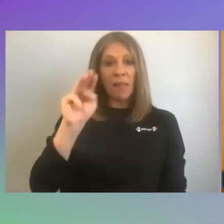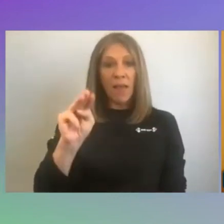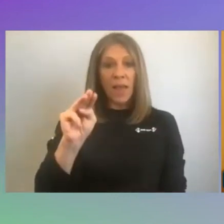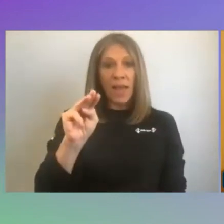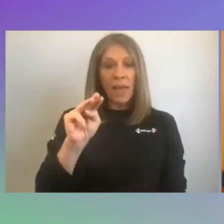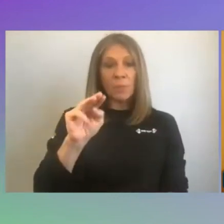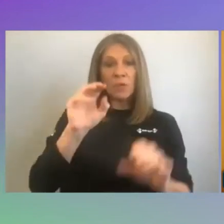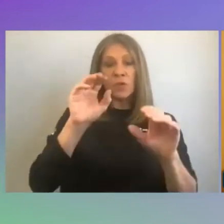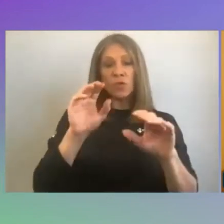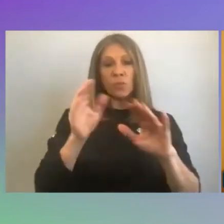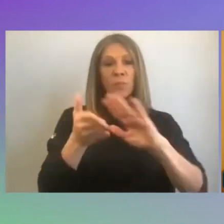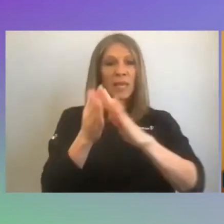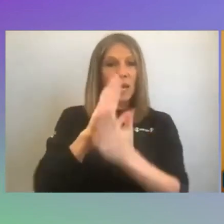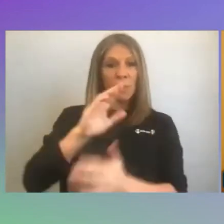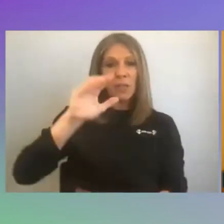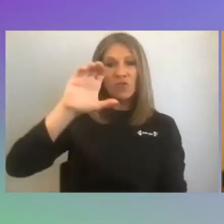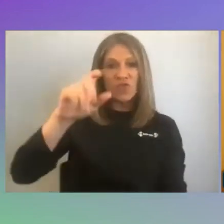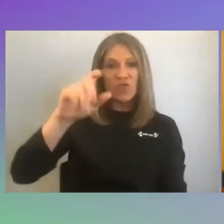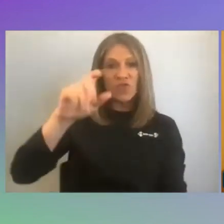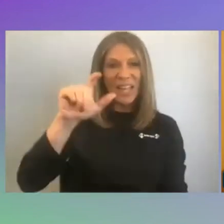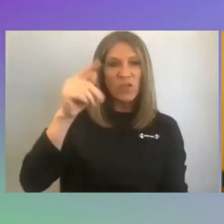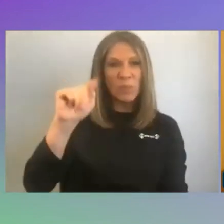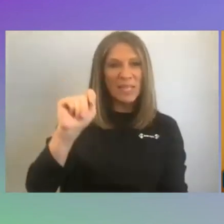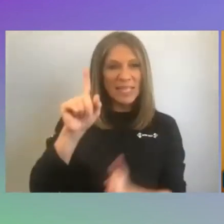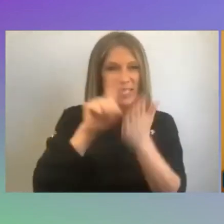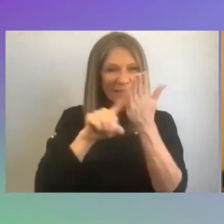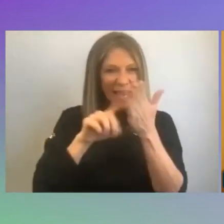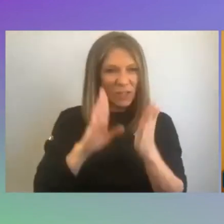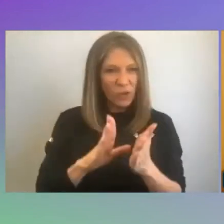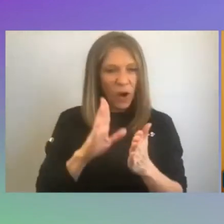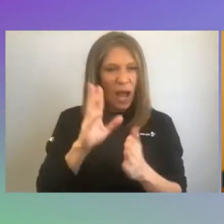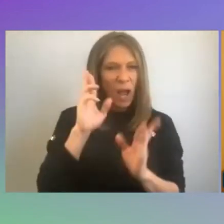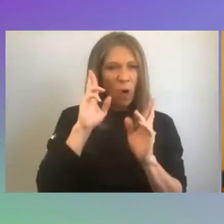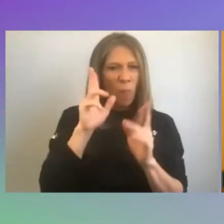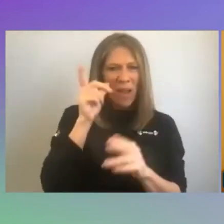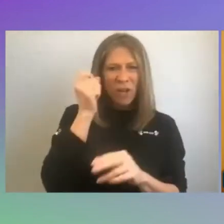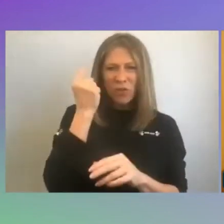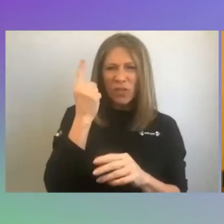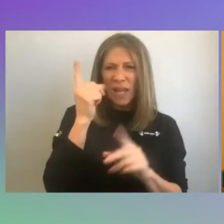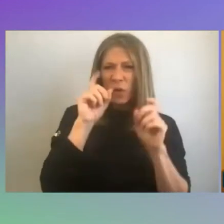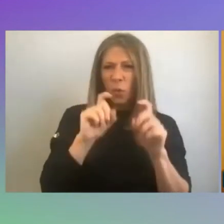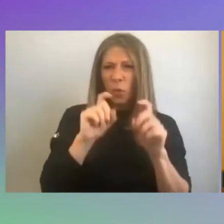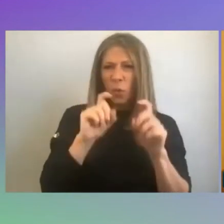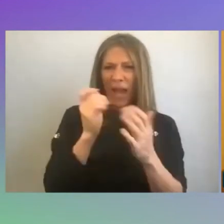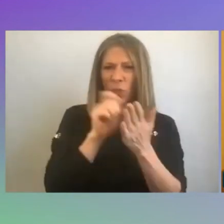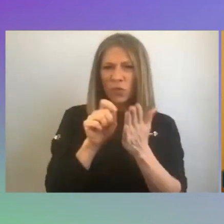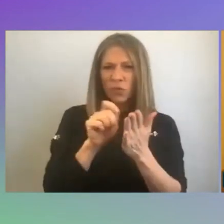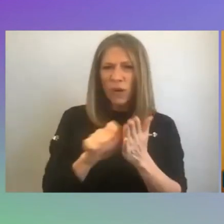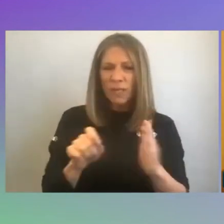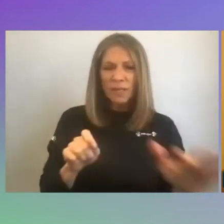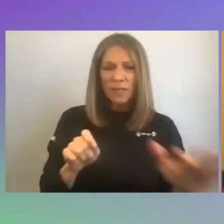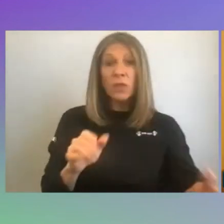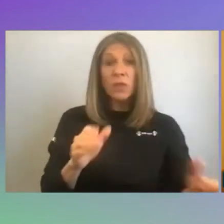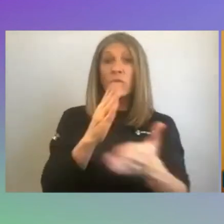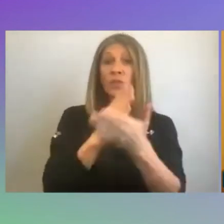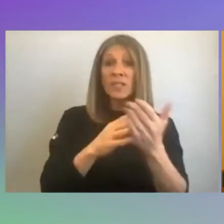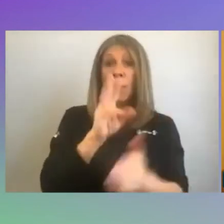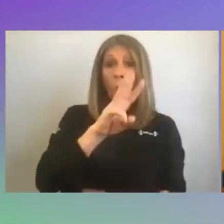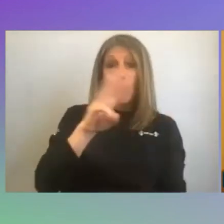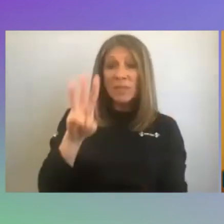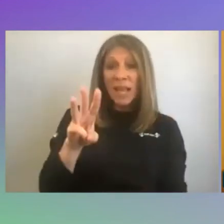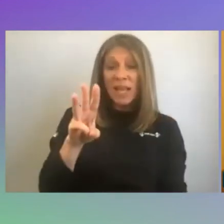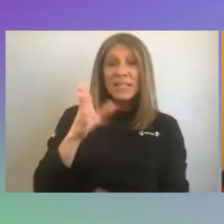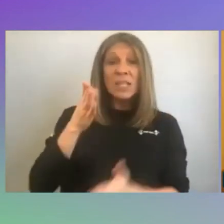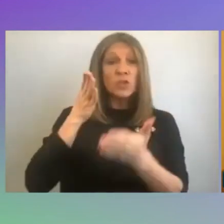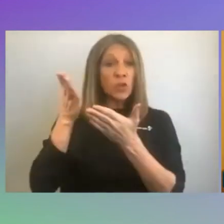be a ChatGPT detector. I hope I'm understanding the question the way it was written. There are websites and